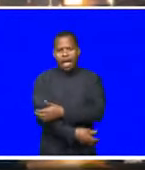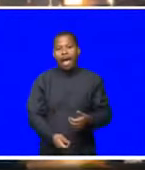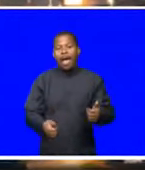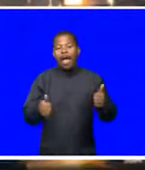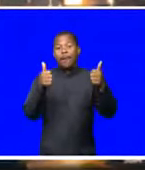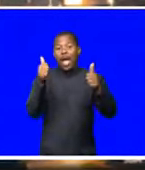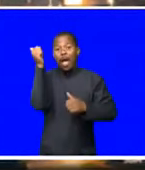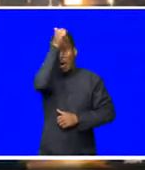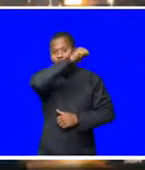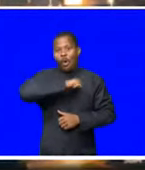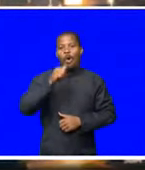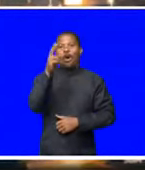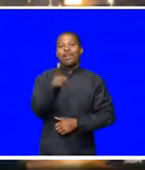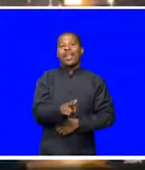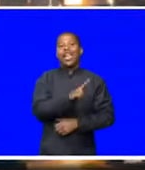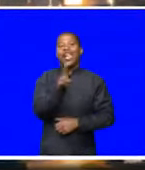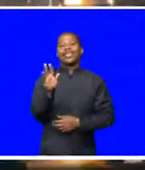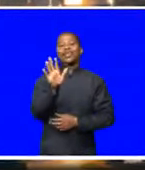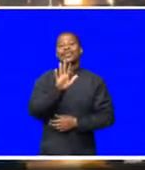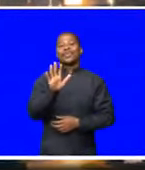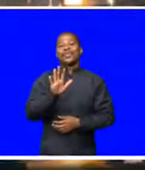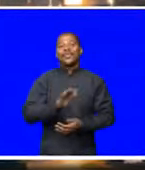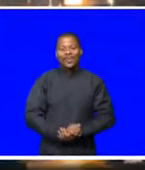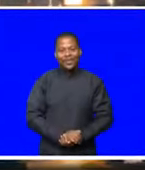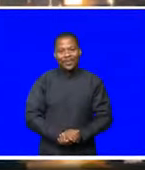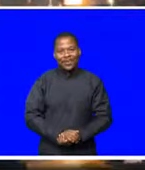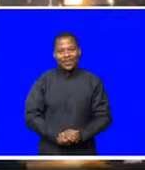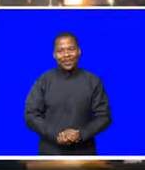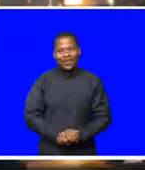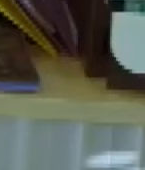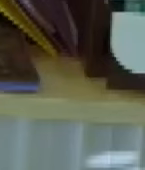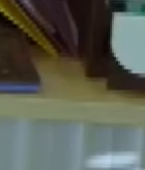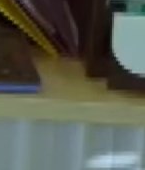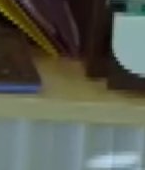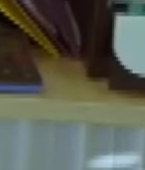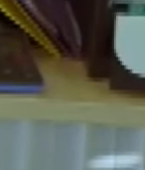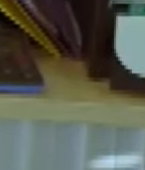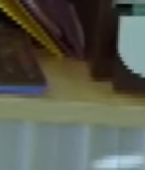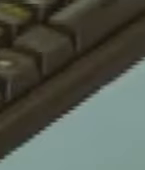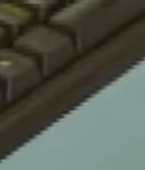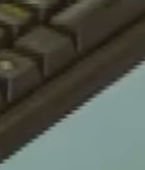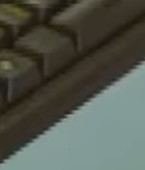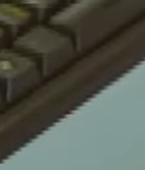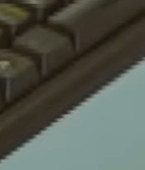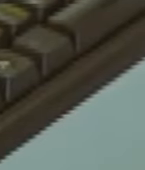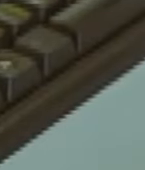akithi lakhethi vela kusasa ngaleta ingosi thalomo semakhaya nisale kahle.